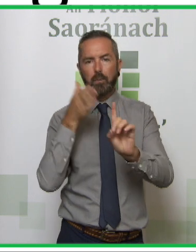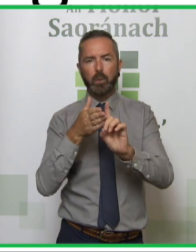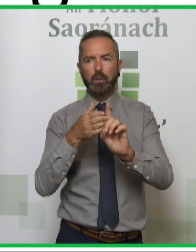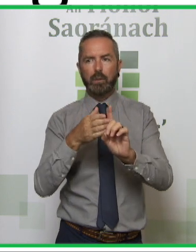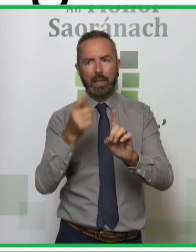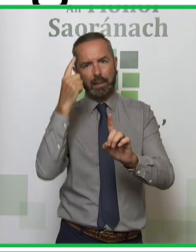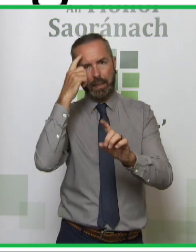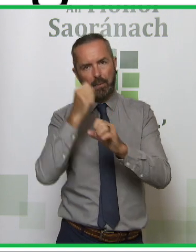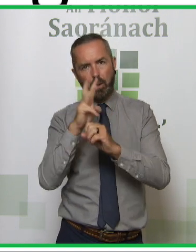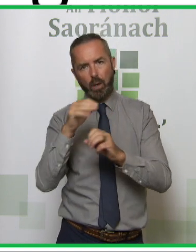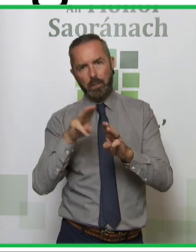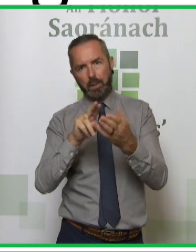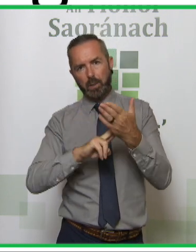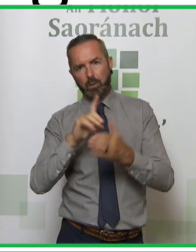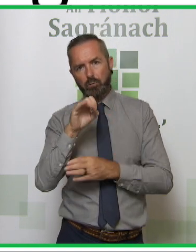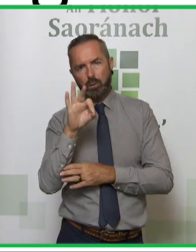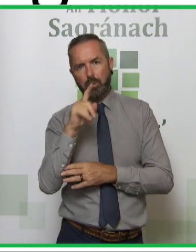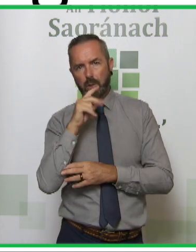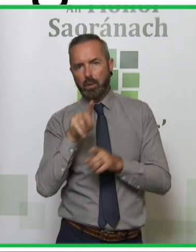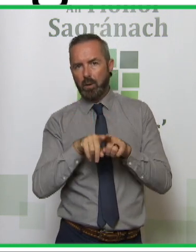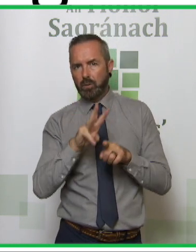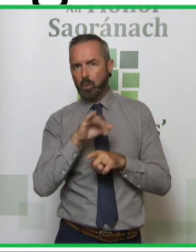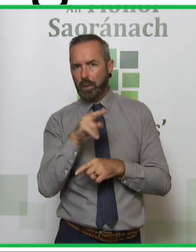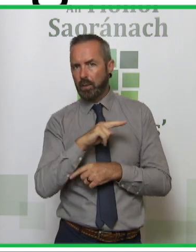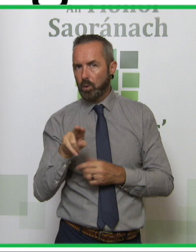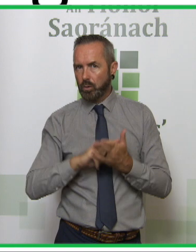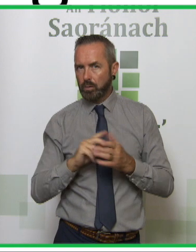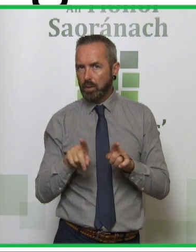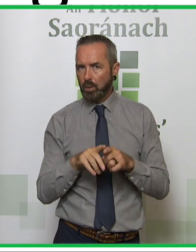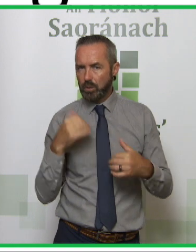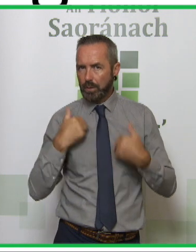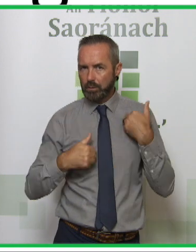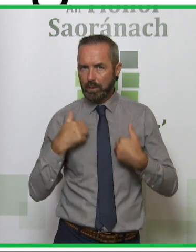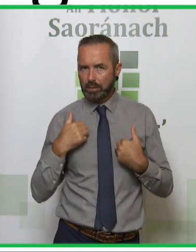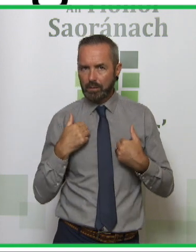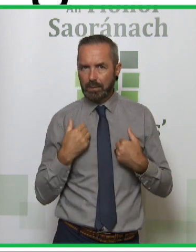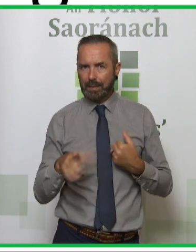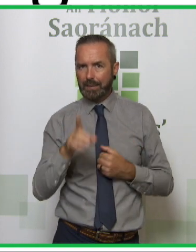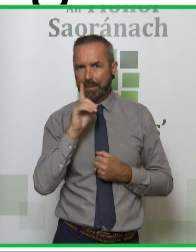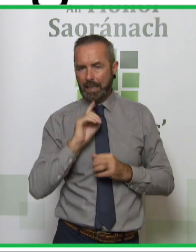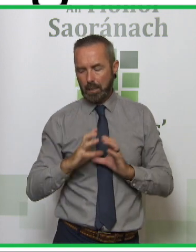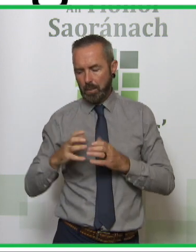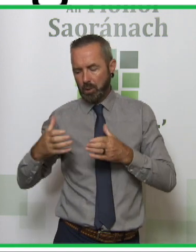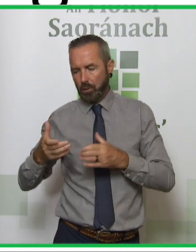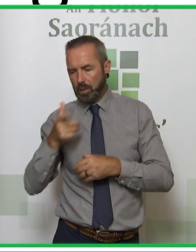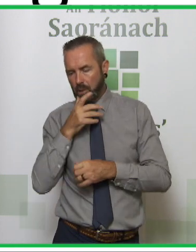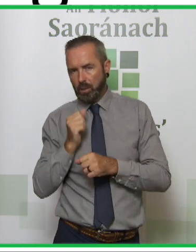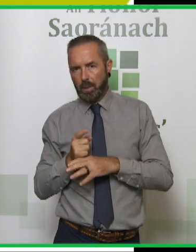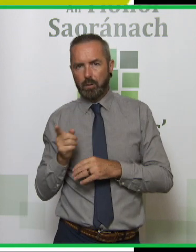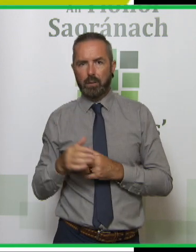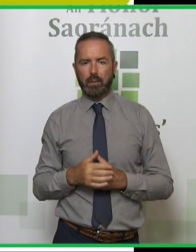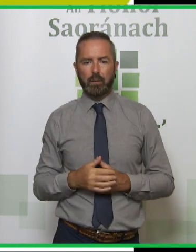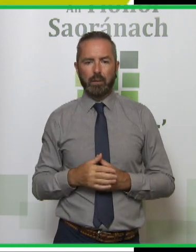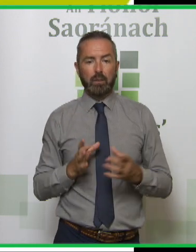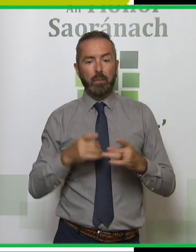use drugs are very interesting, but the reasons why people don't use drugs are also as interesting. And that's the kind of silent majority that Gregor talks about. And to kind of make